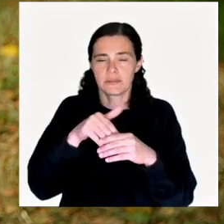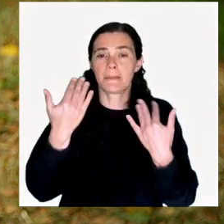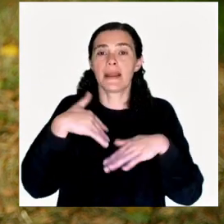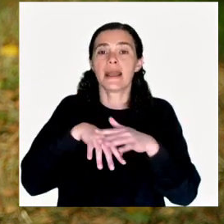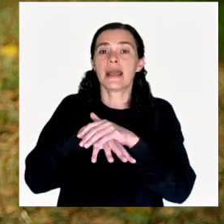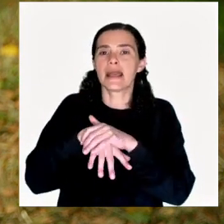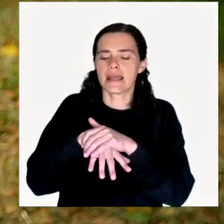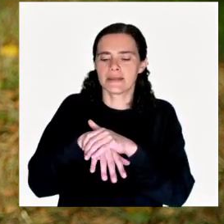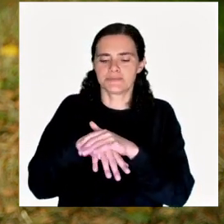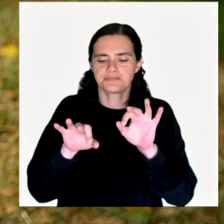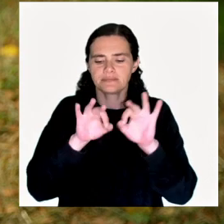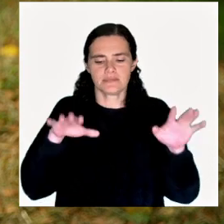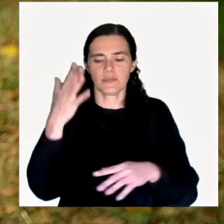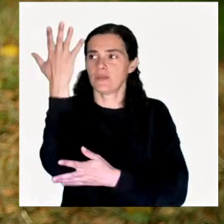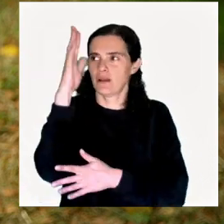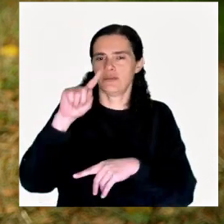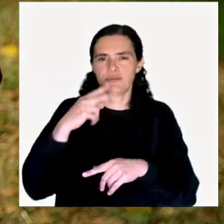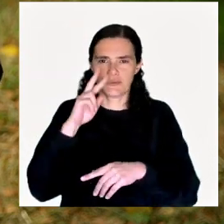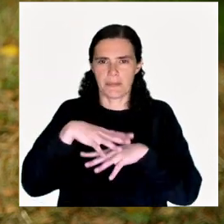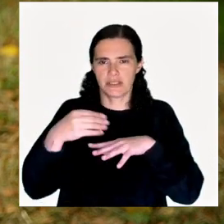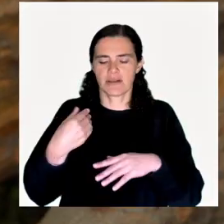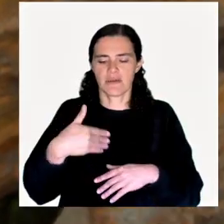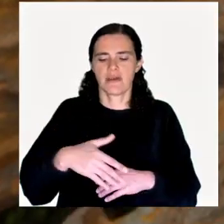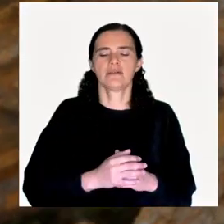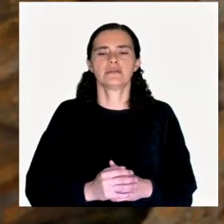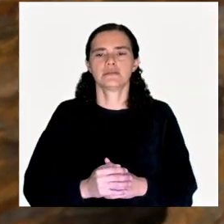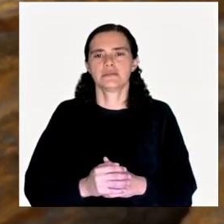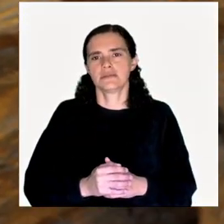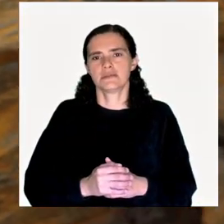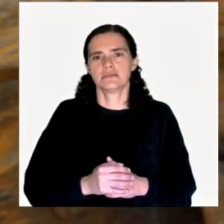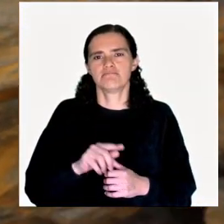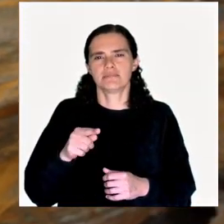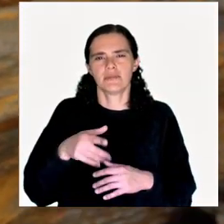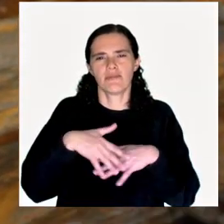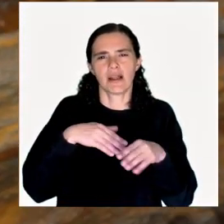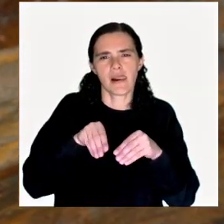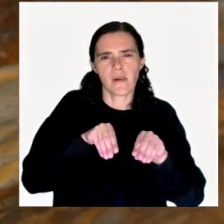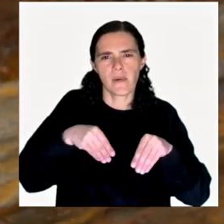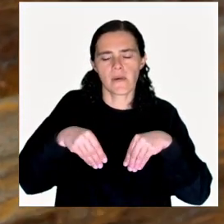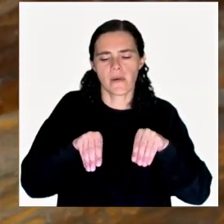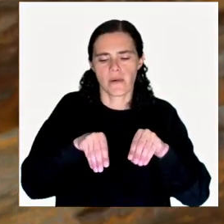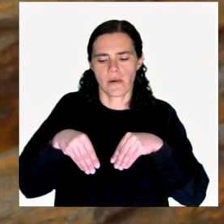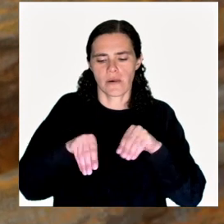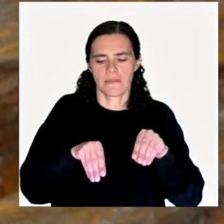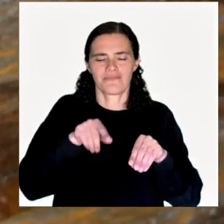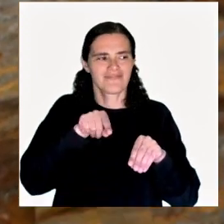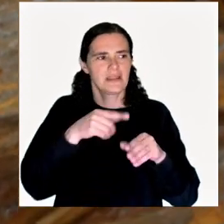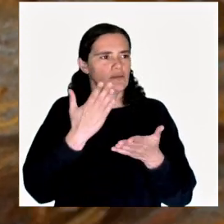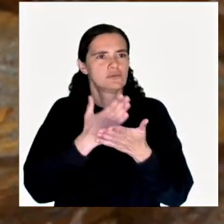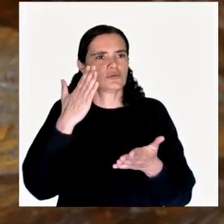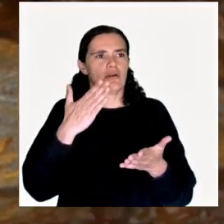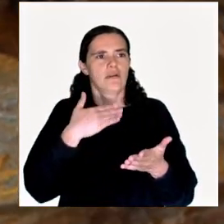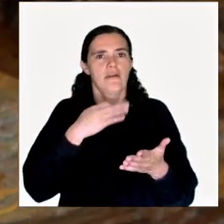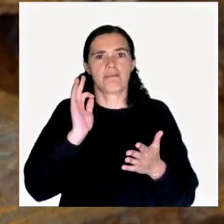root, unlike the tree that we will see later, he manipulated. Instead of